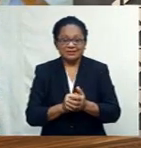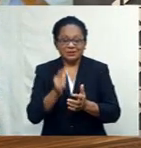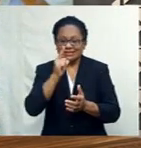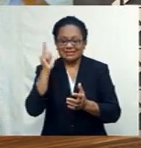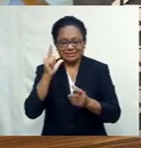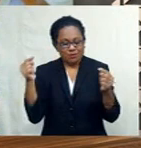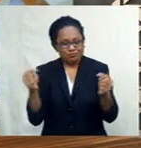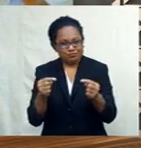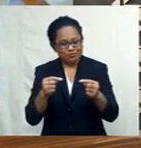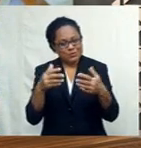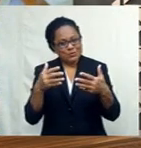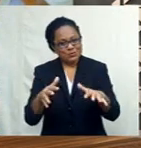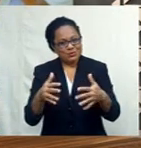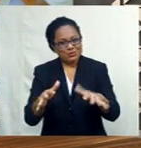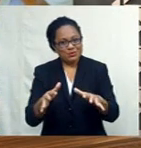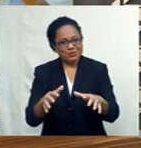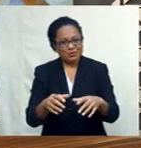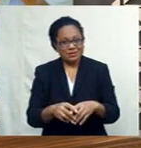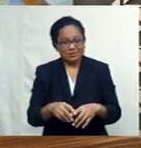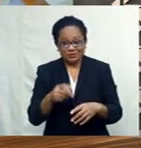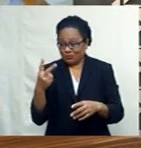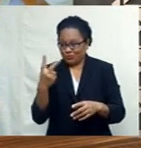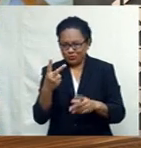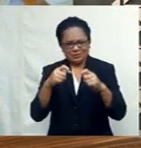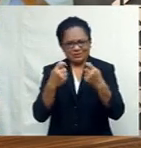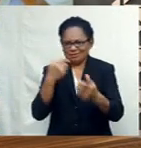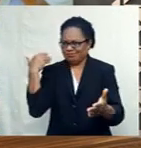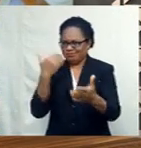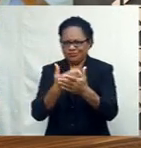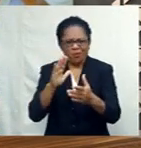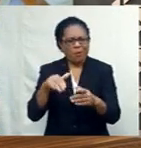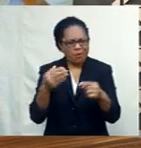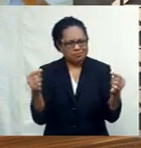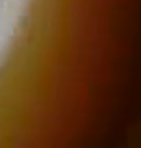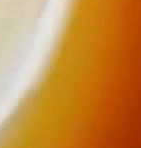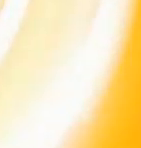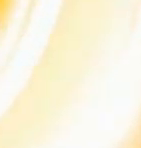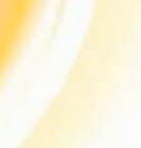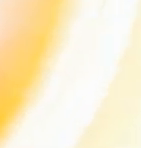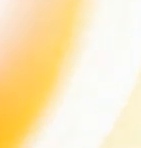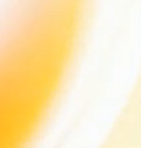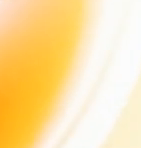yesterday. The traditional rivals are showing a lot of flair and grit at the start of the season.